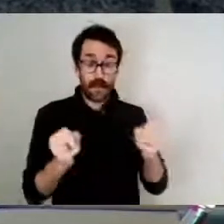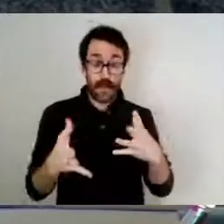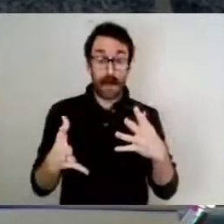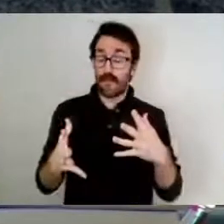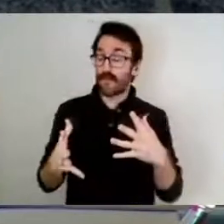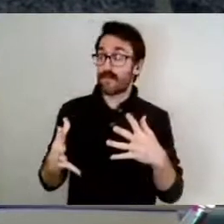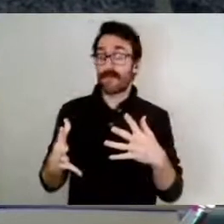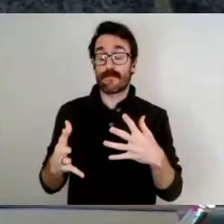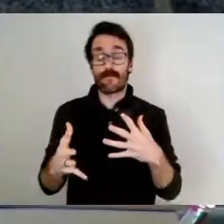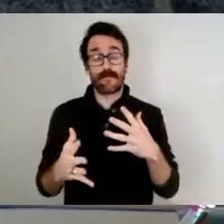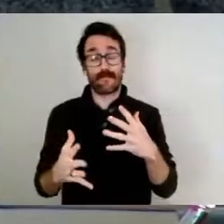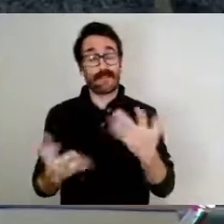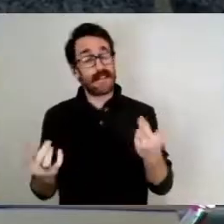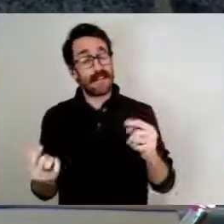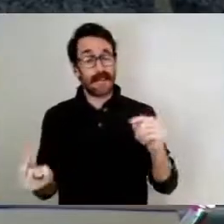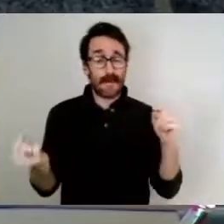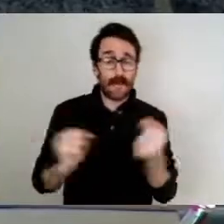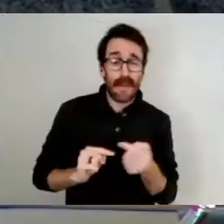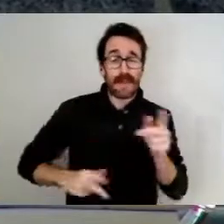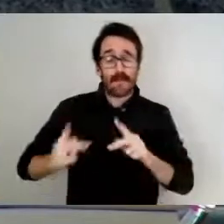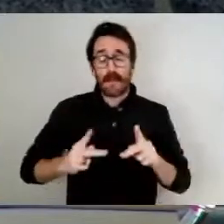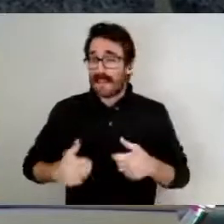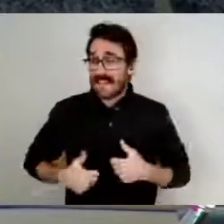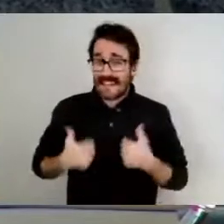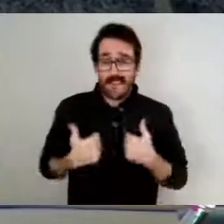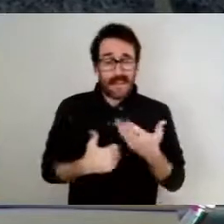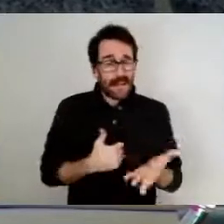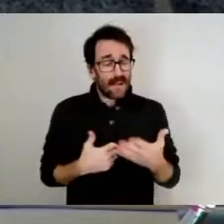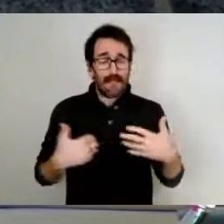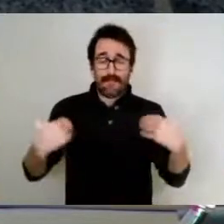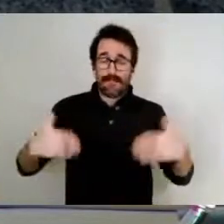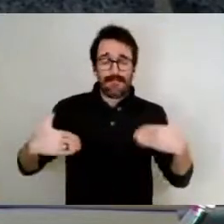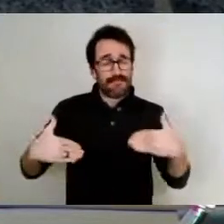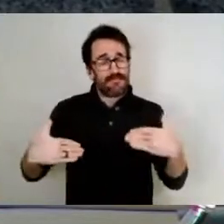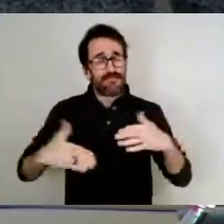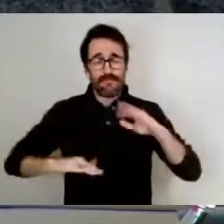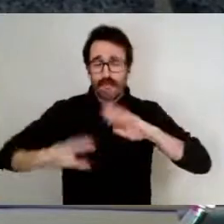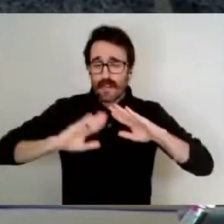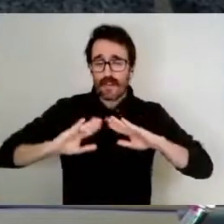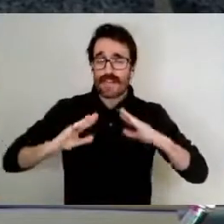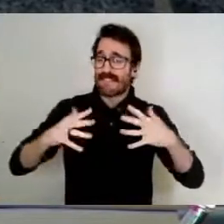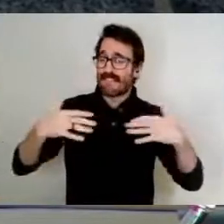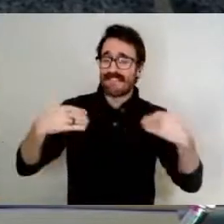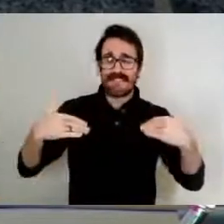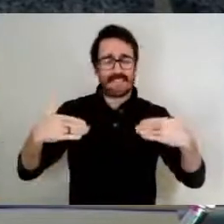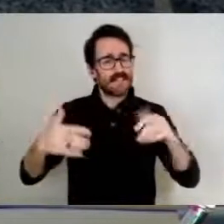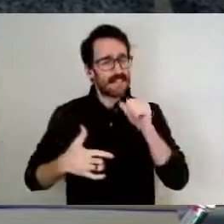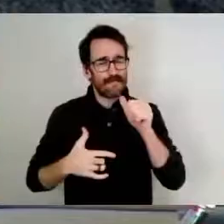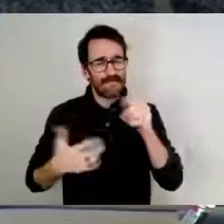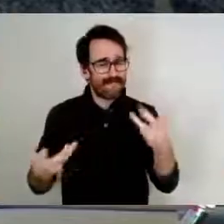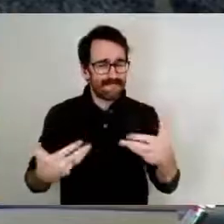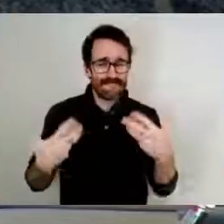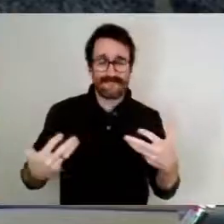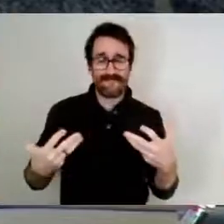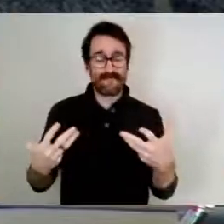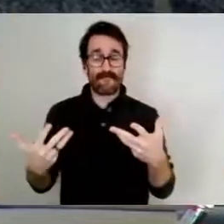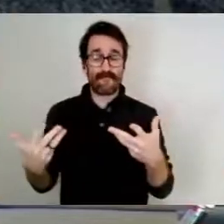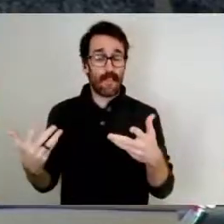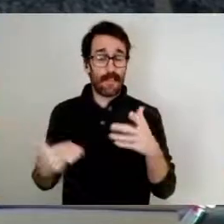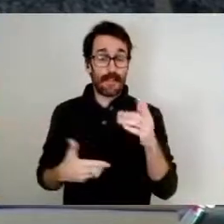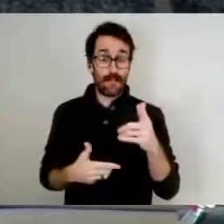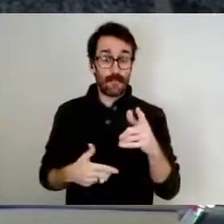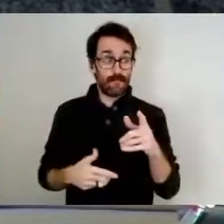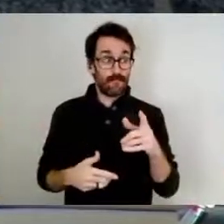obviously, I can't comment on the investigation. I can only say that it's, in my opinion, highly likely that it's from